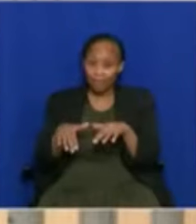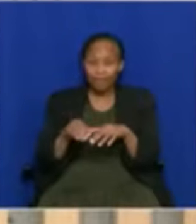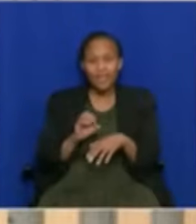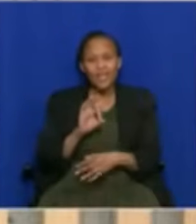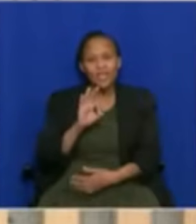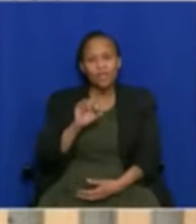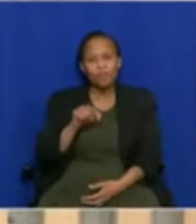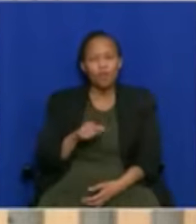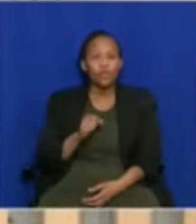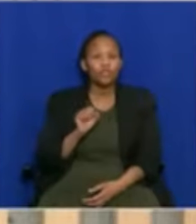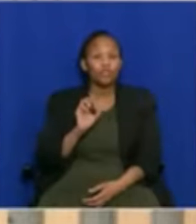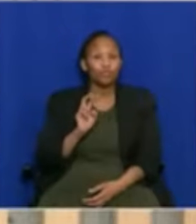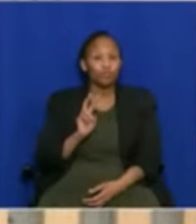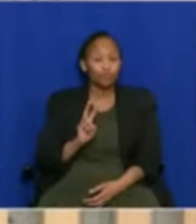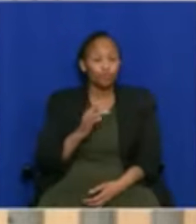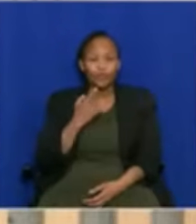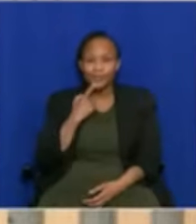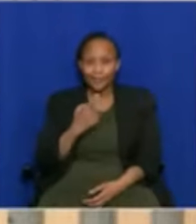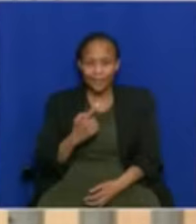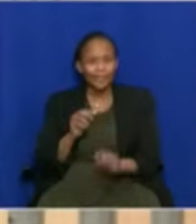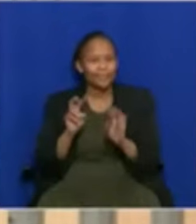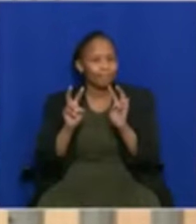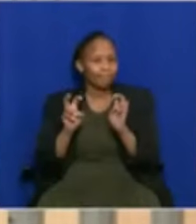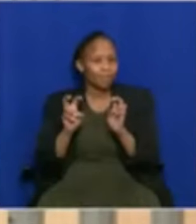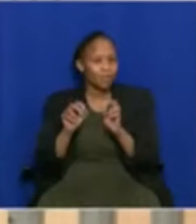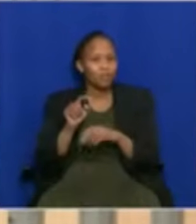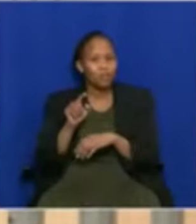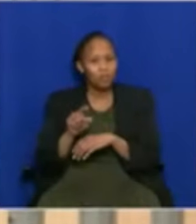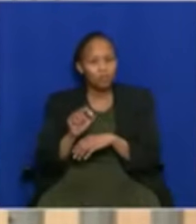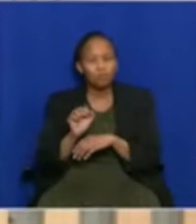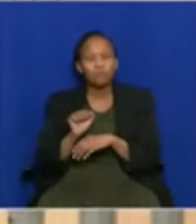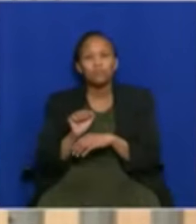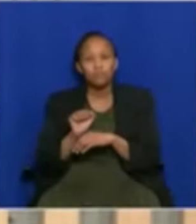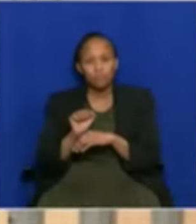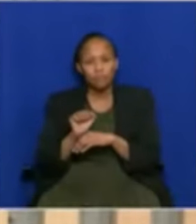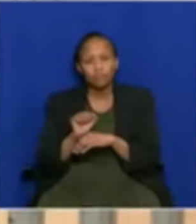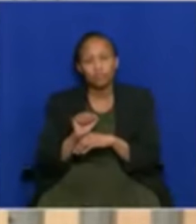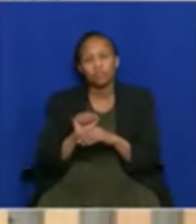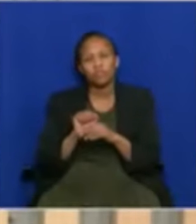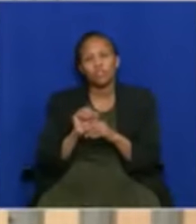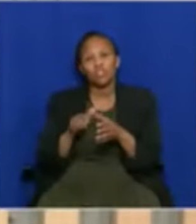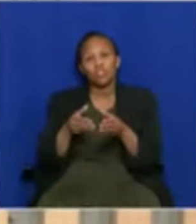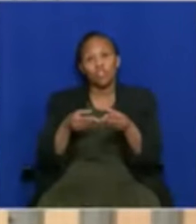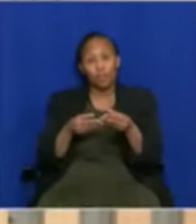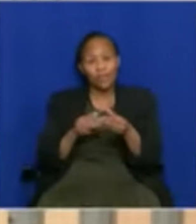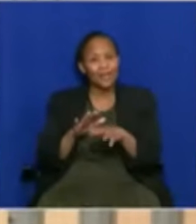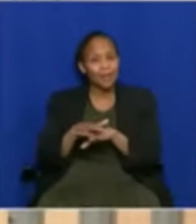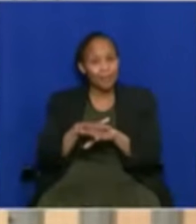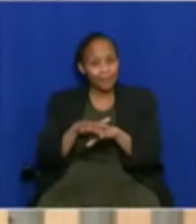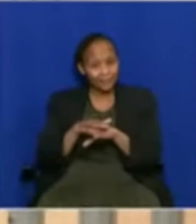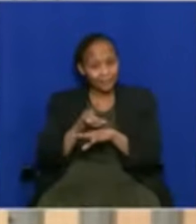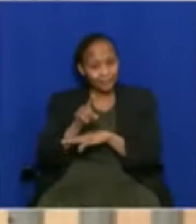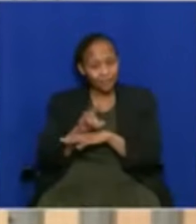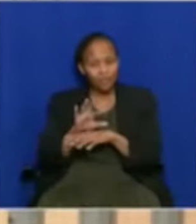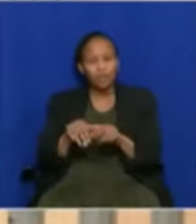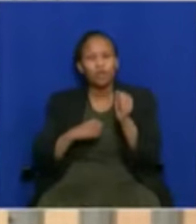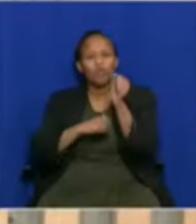the affidavits in the dockets are basic and in the opinion of this office lack the elements of a crime.